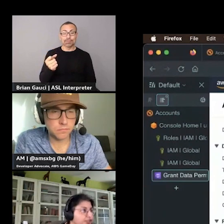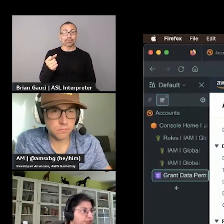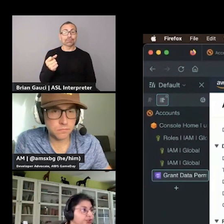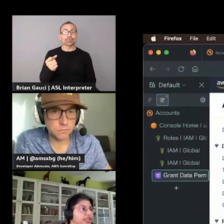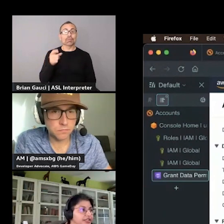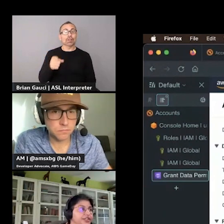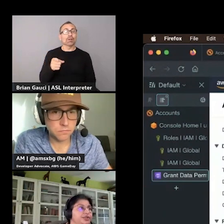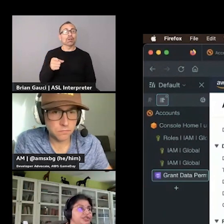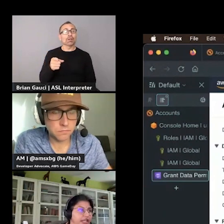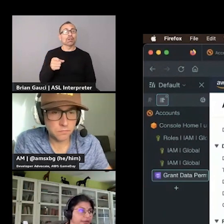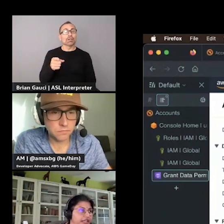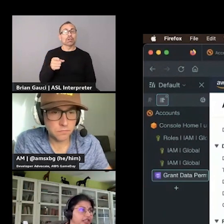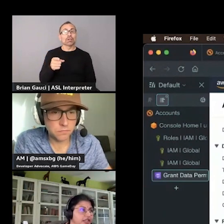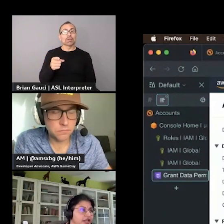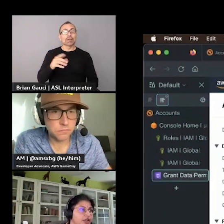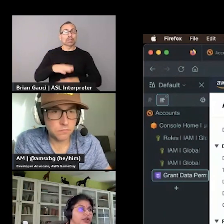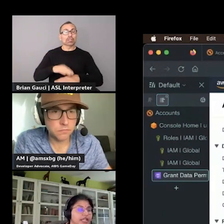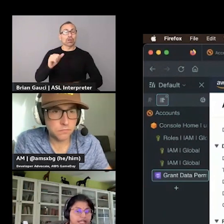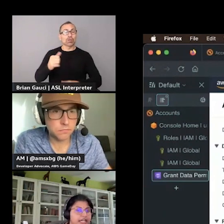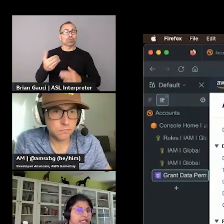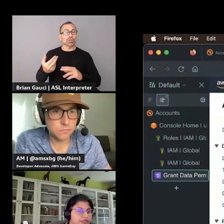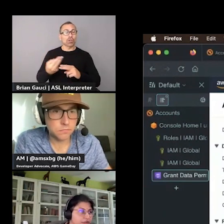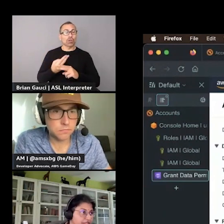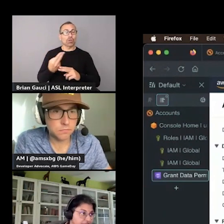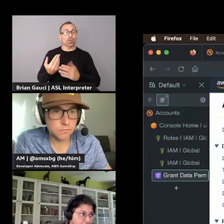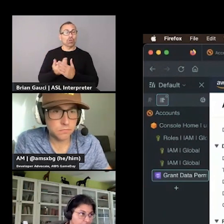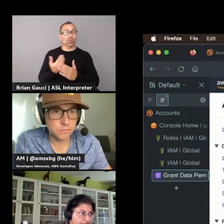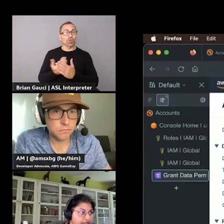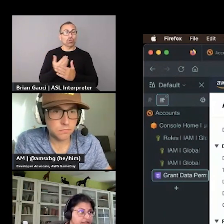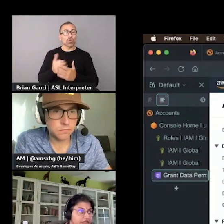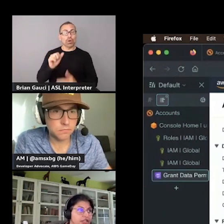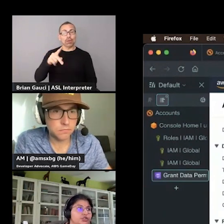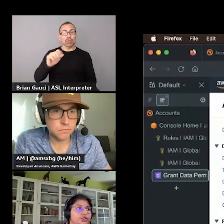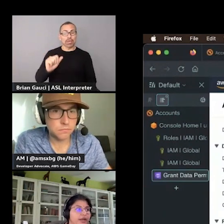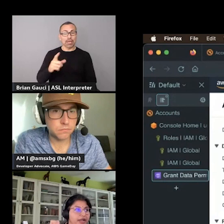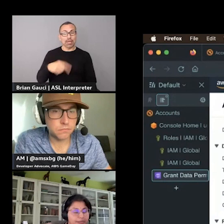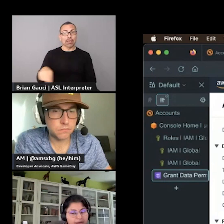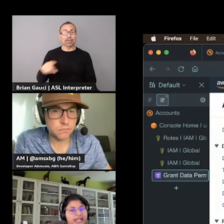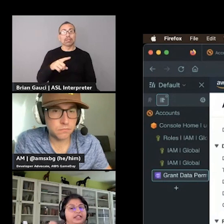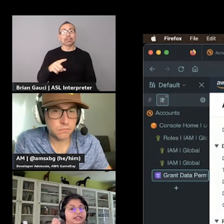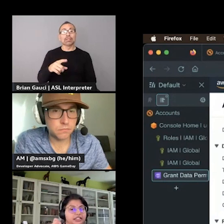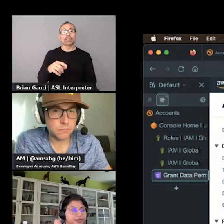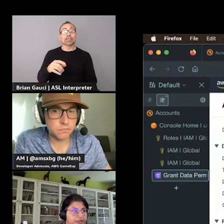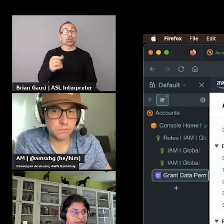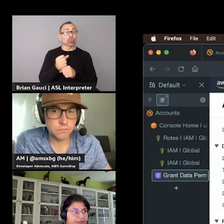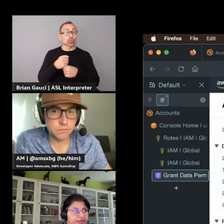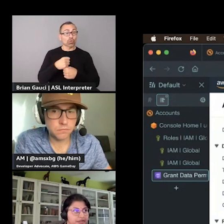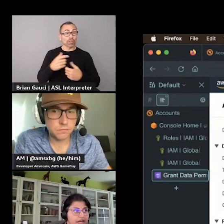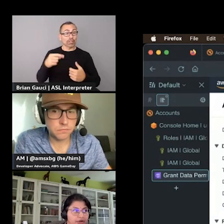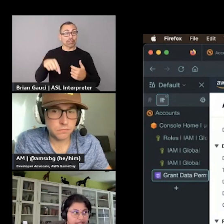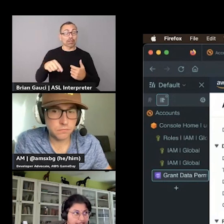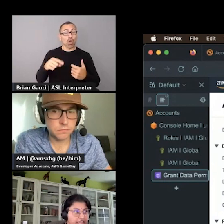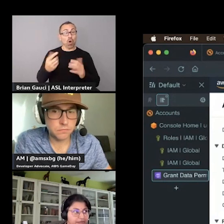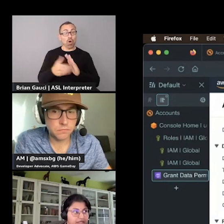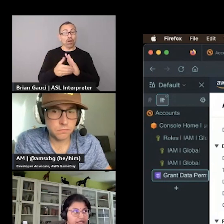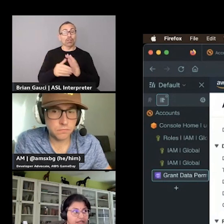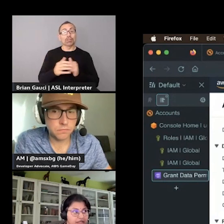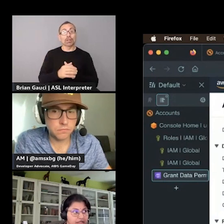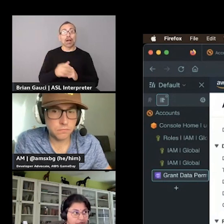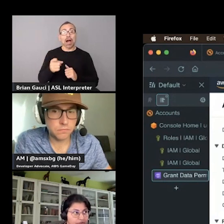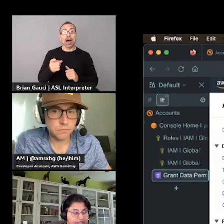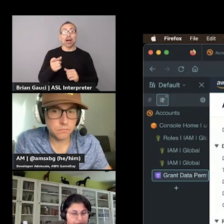separate newly introduced API called create lake formation opt-in. So I'm combining this principal or the